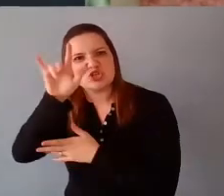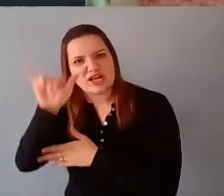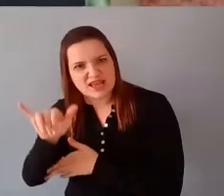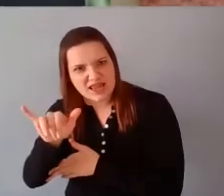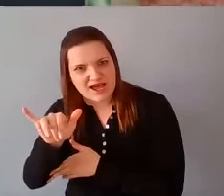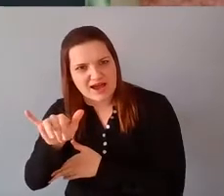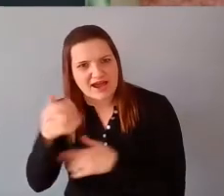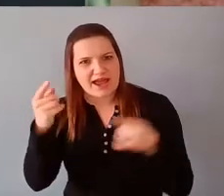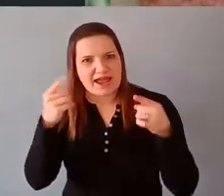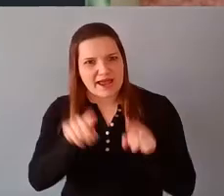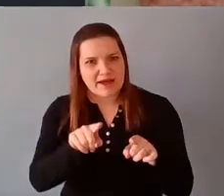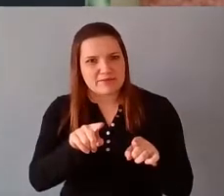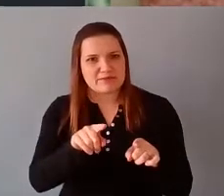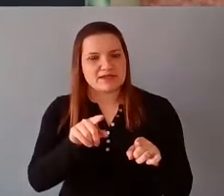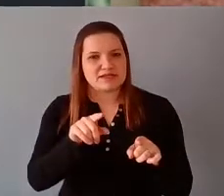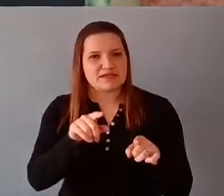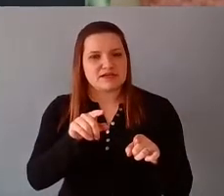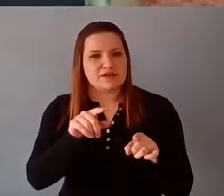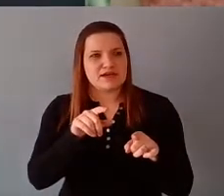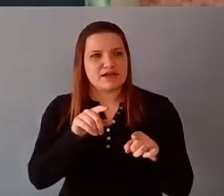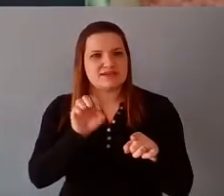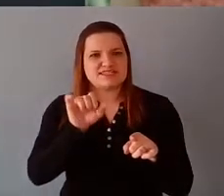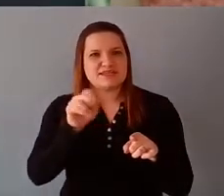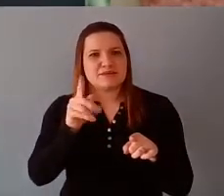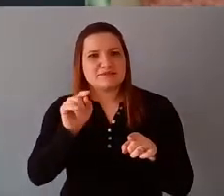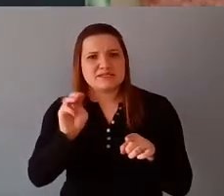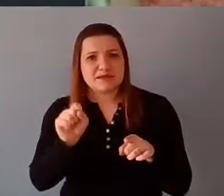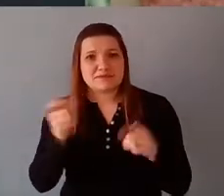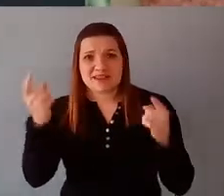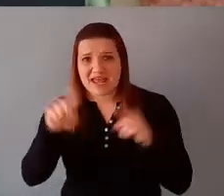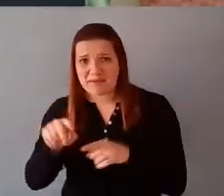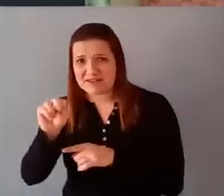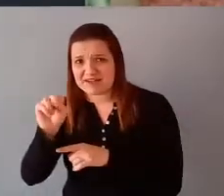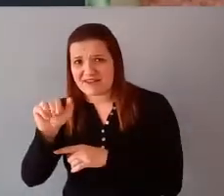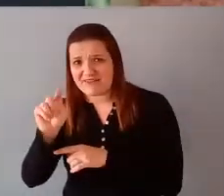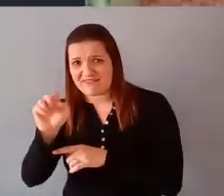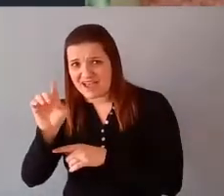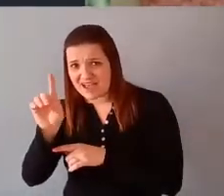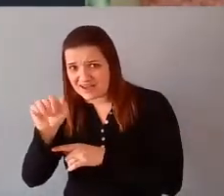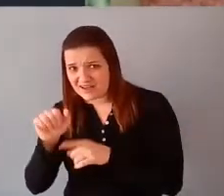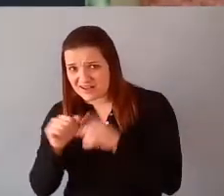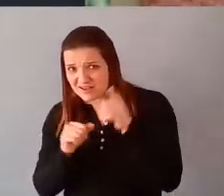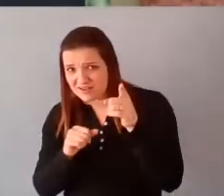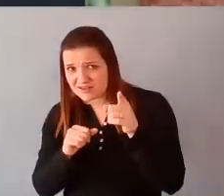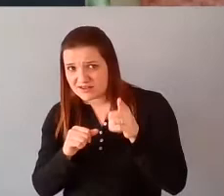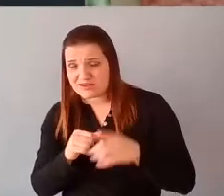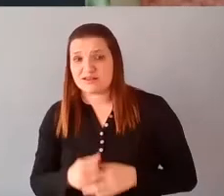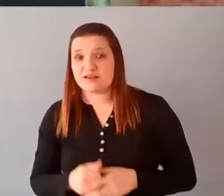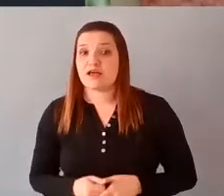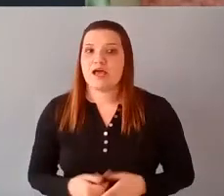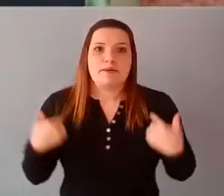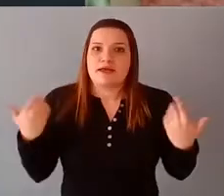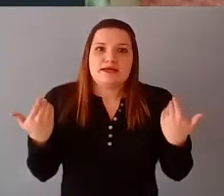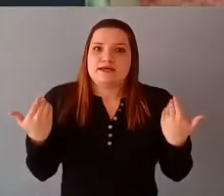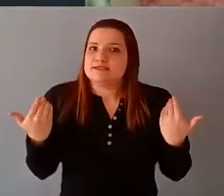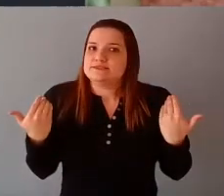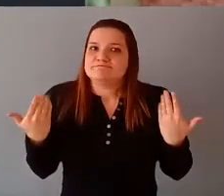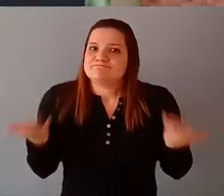in Nevada. Yeah, So, I hadn't heard that, but yeah, and I'm again,